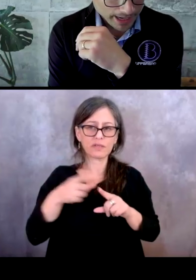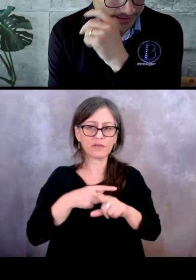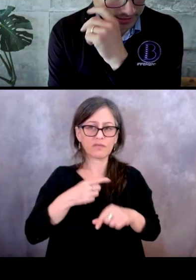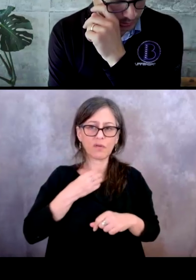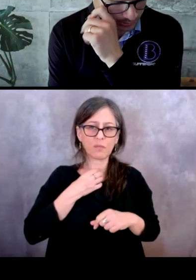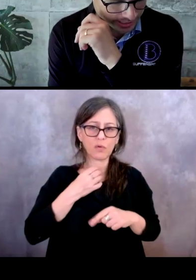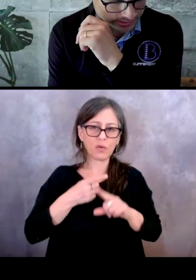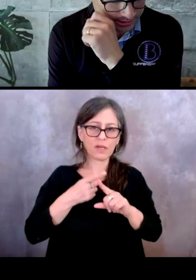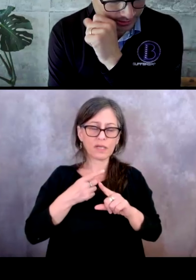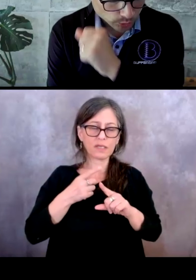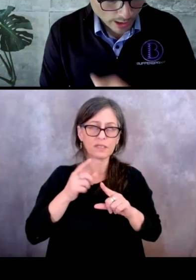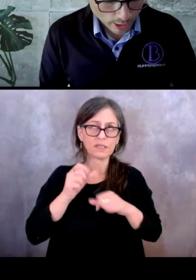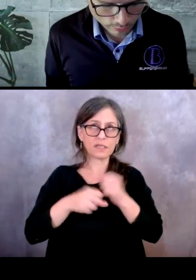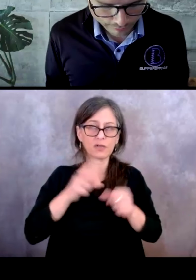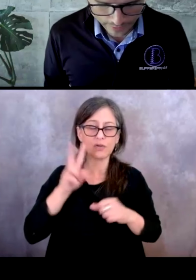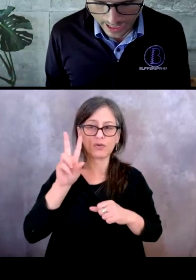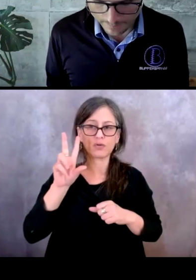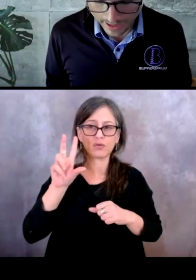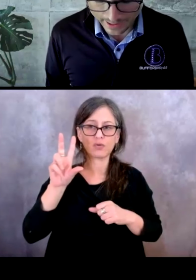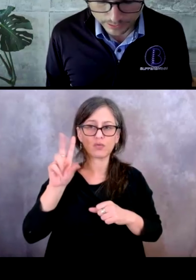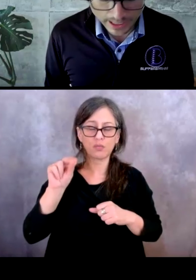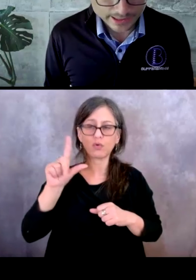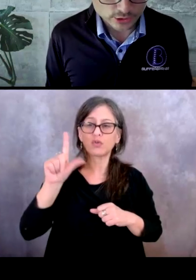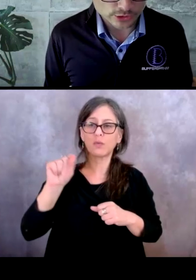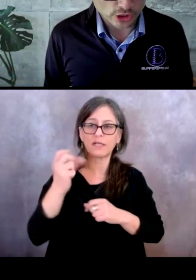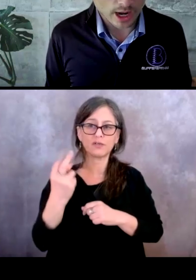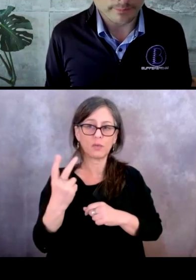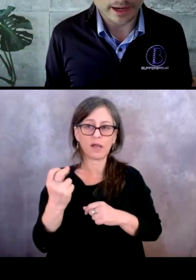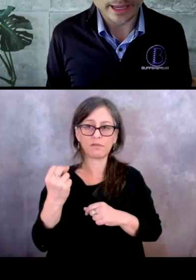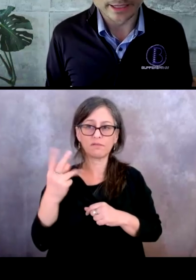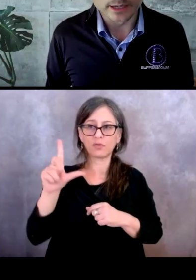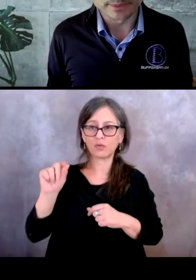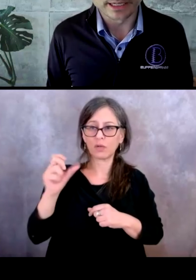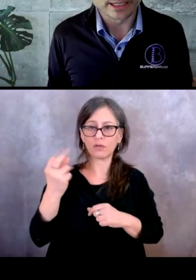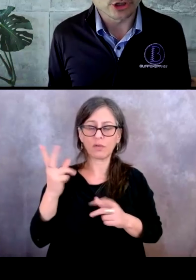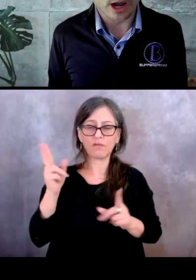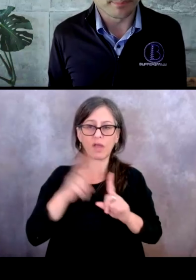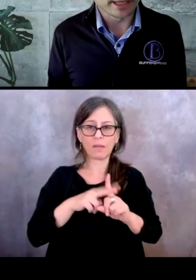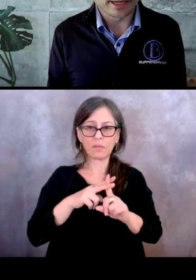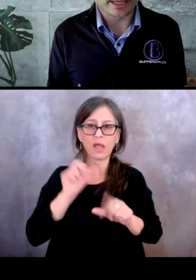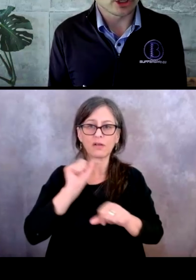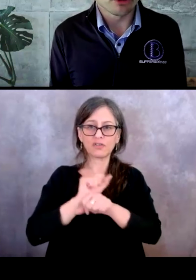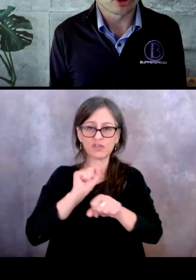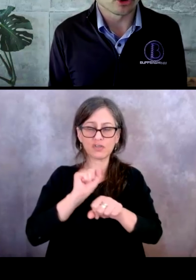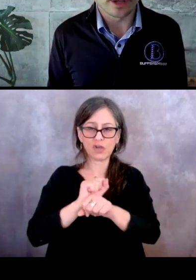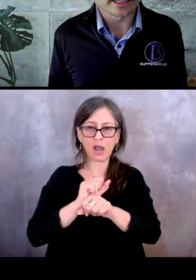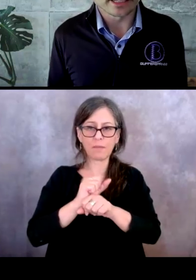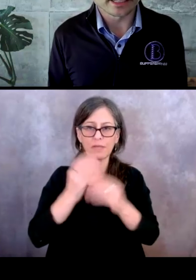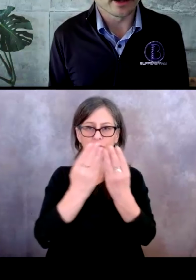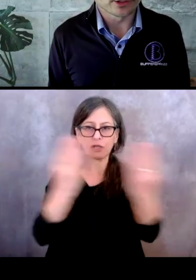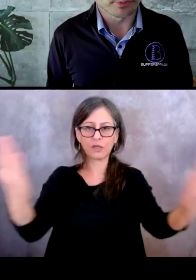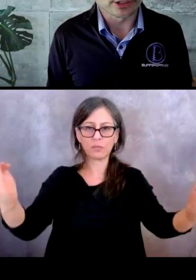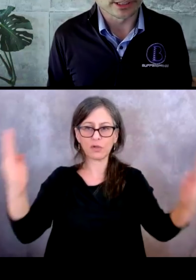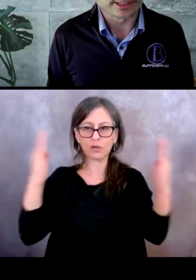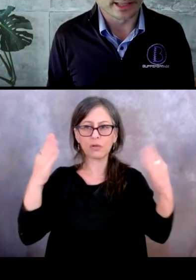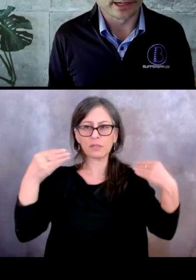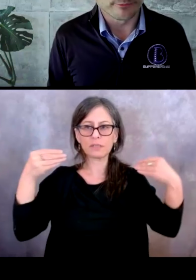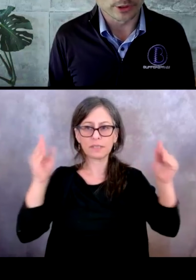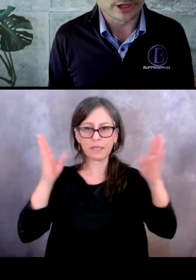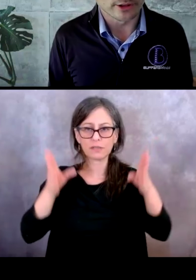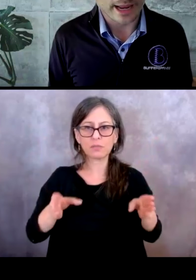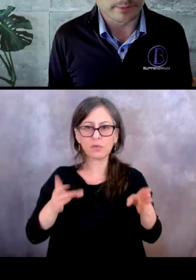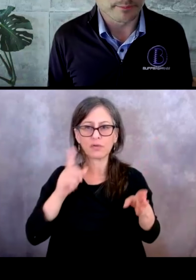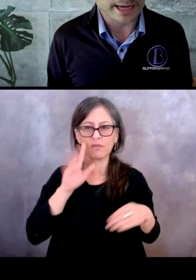Marine Corps back in 2012, I applied to a job. I ended up getting a job in a cubicle as a salesperson